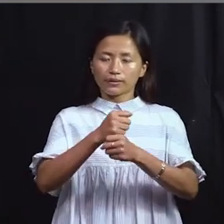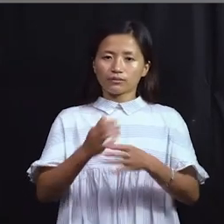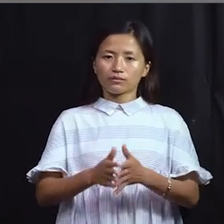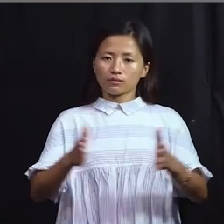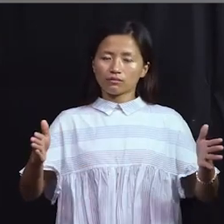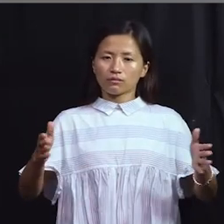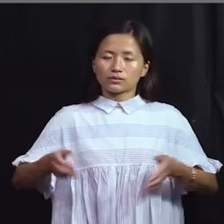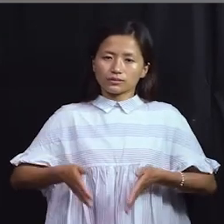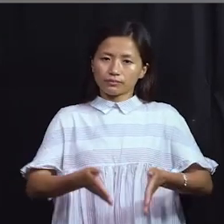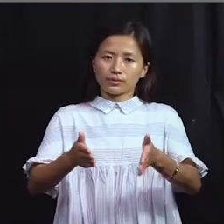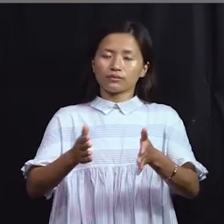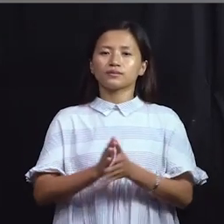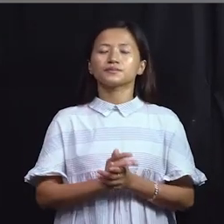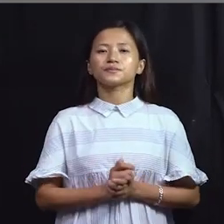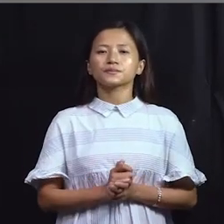maybe